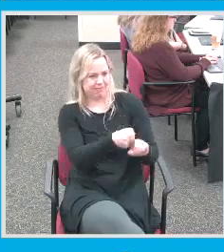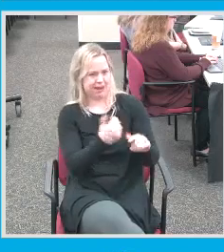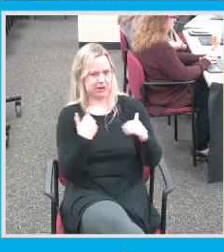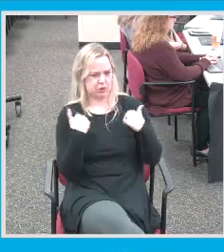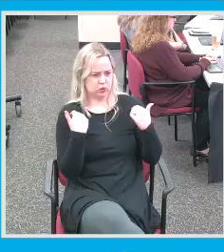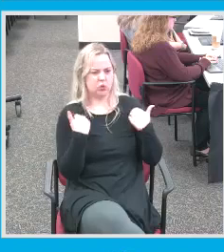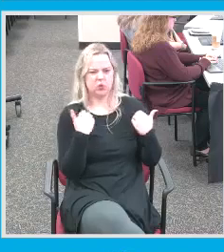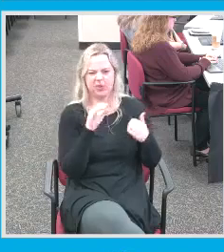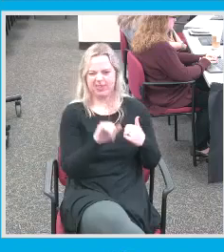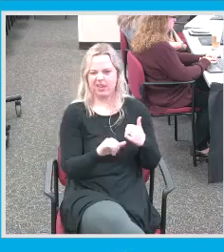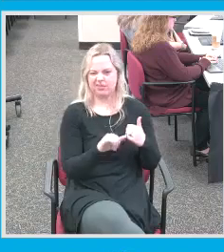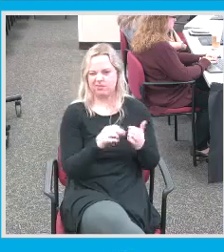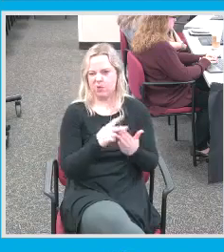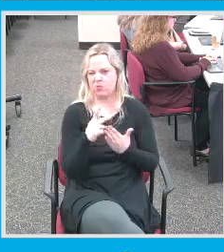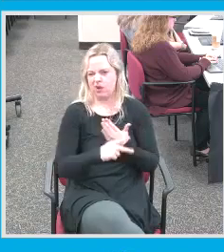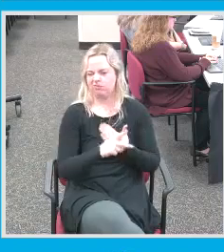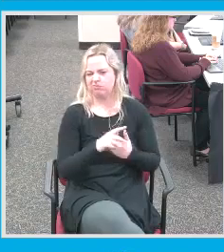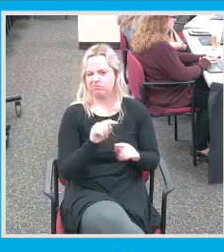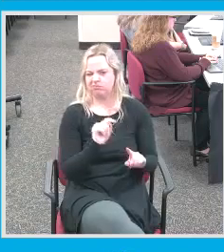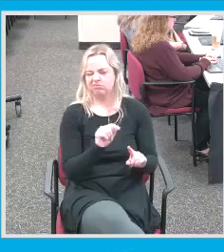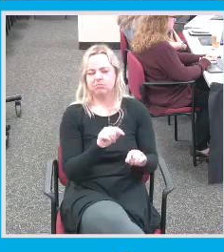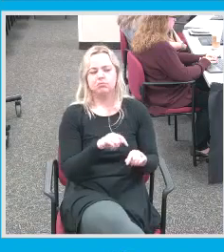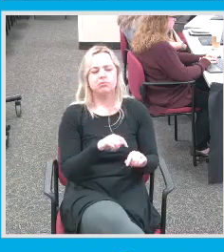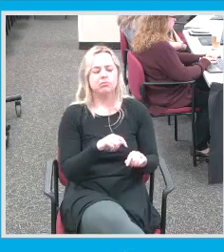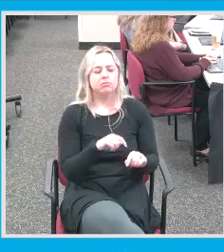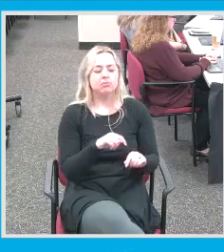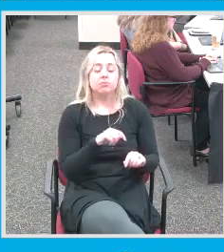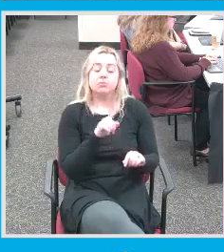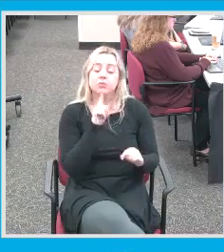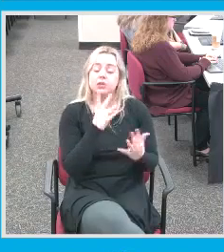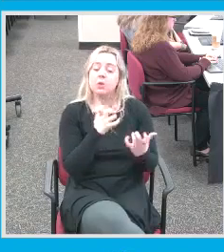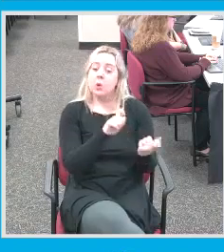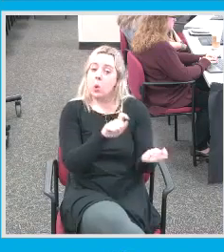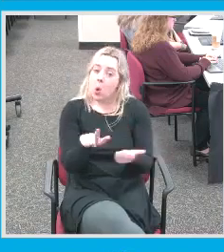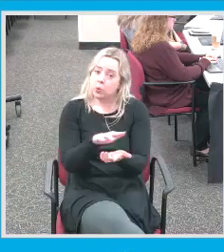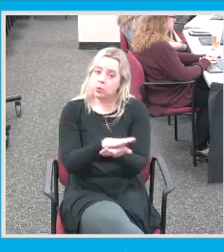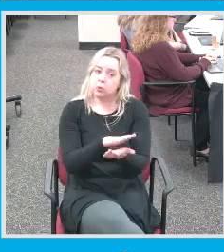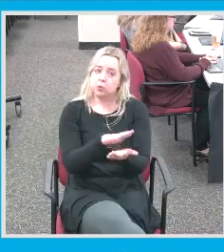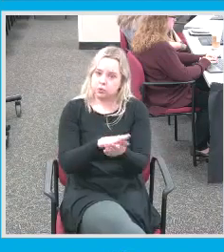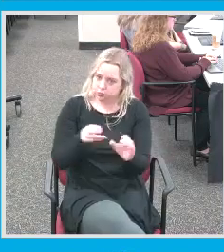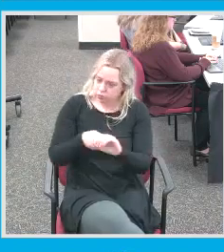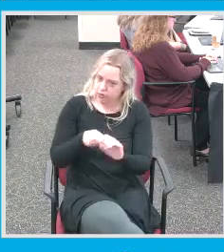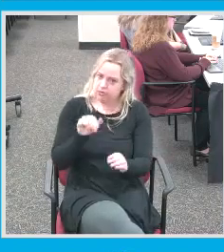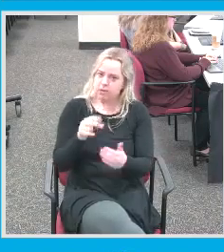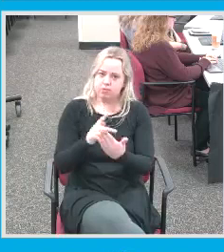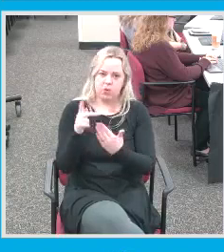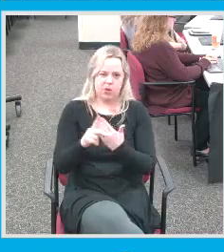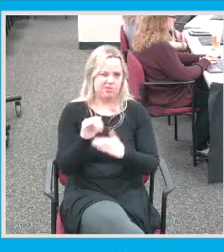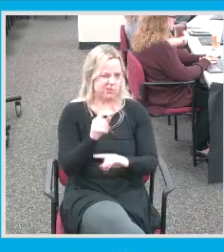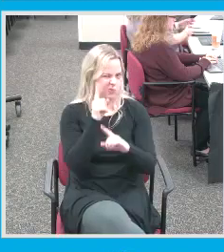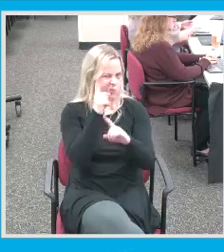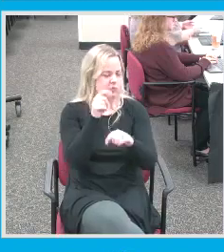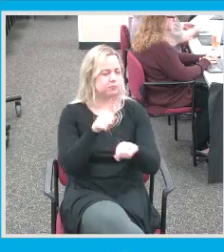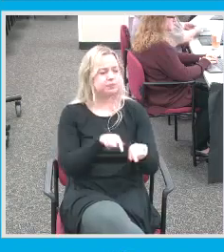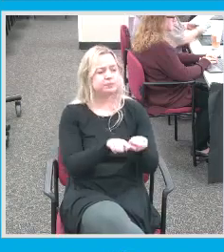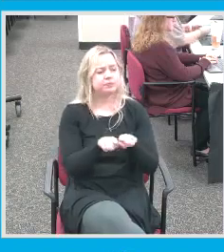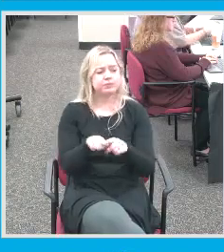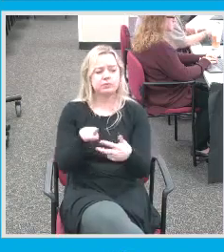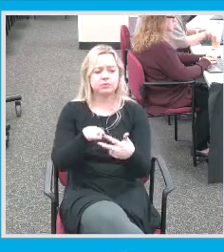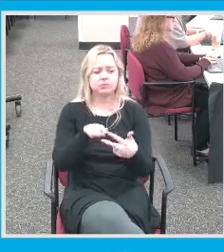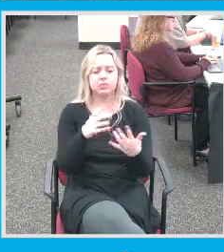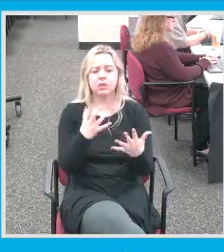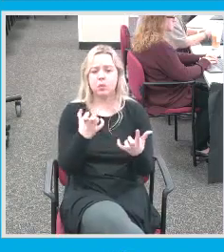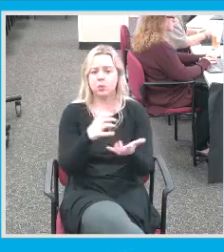really strive to get all of our schools signed up with this program. We also want the schools